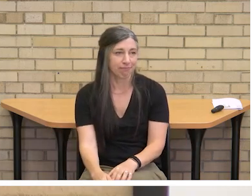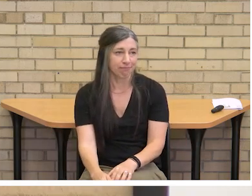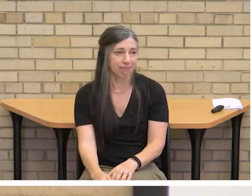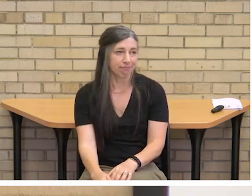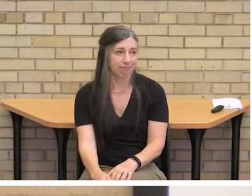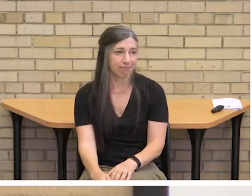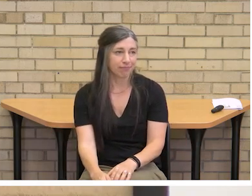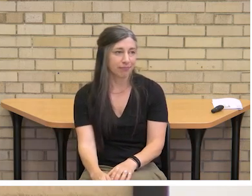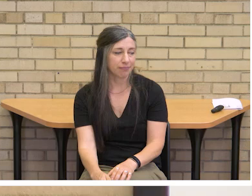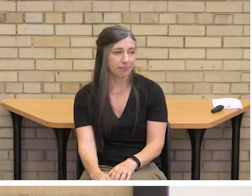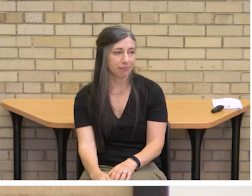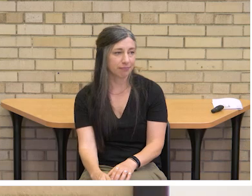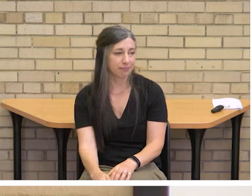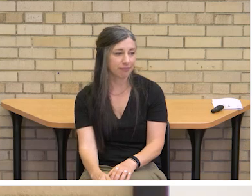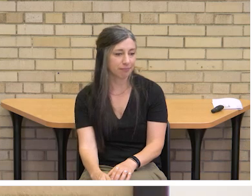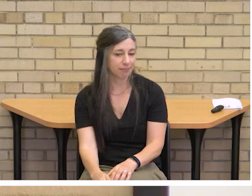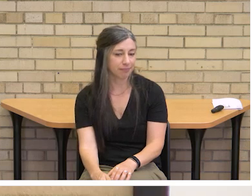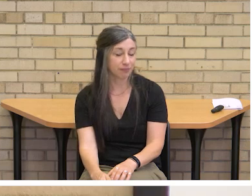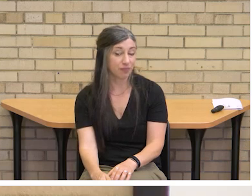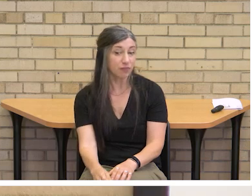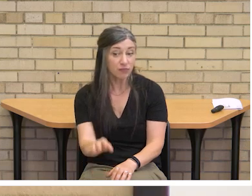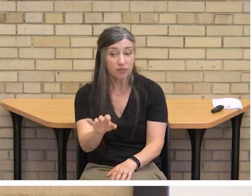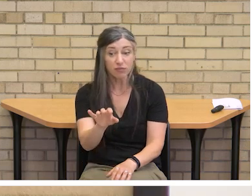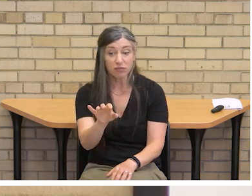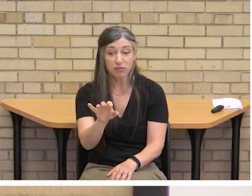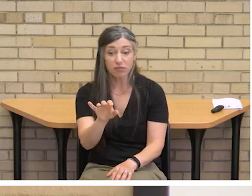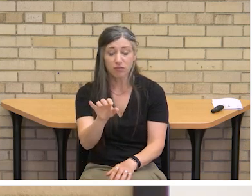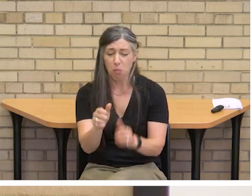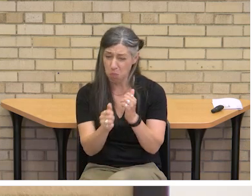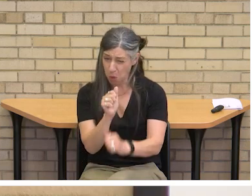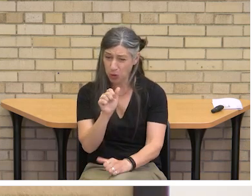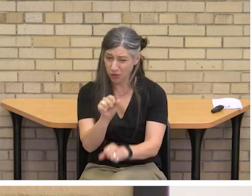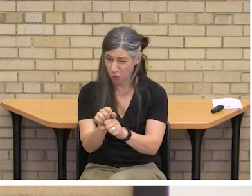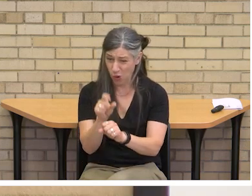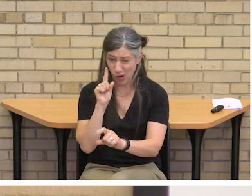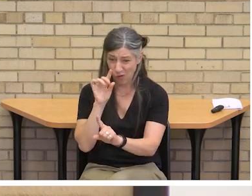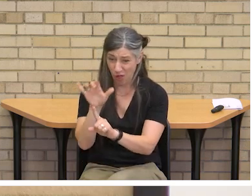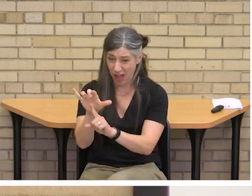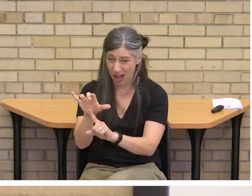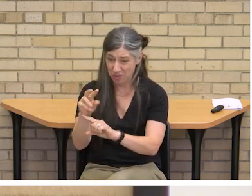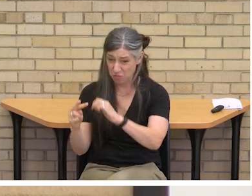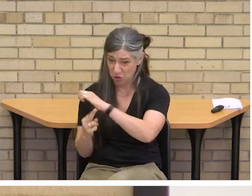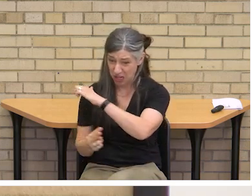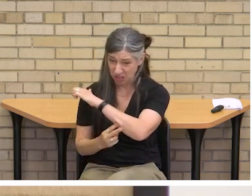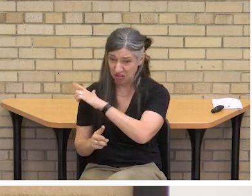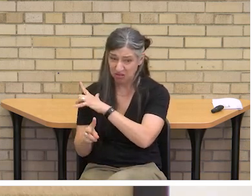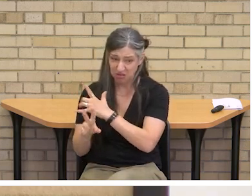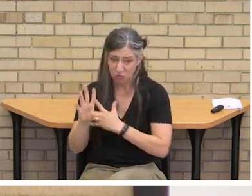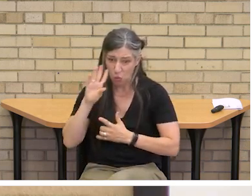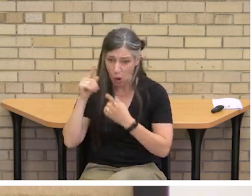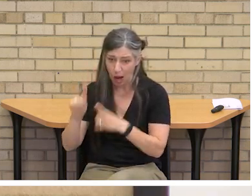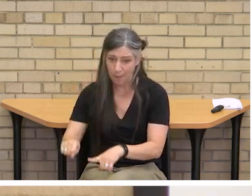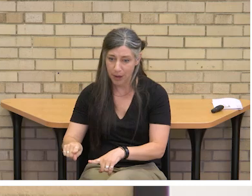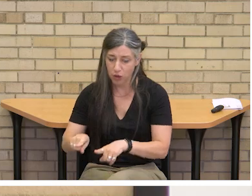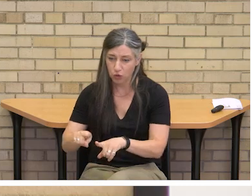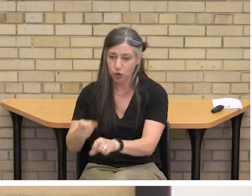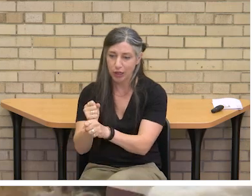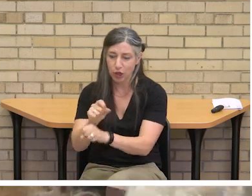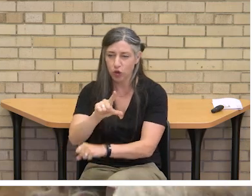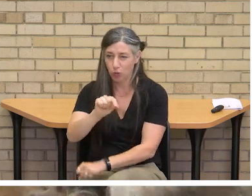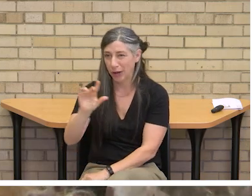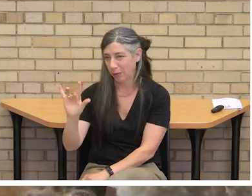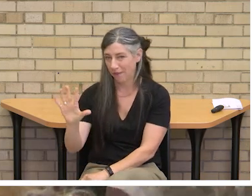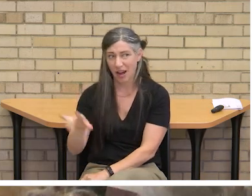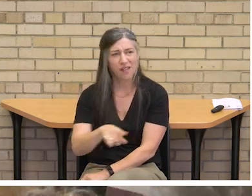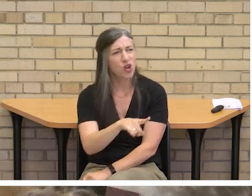I think the majority of the work is scheduled for 2025. So, I'm asking about